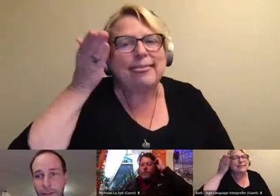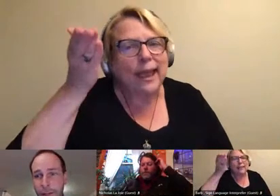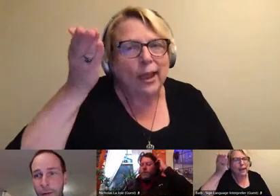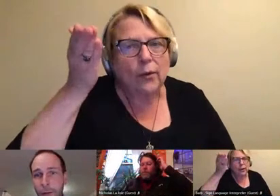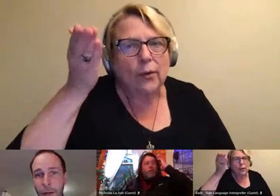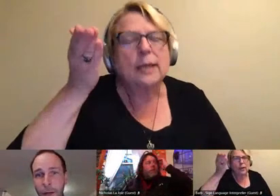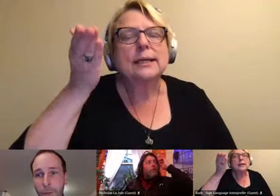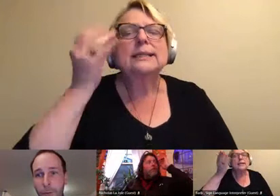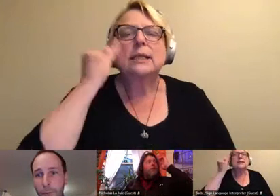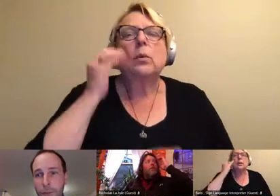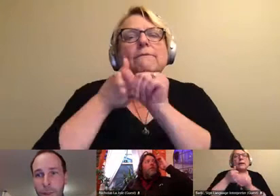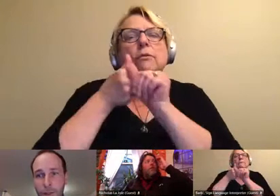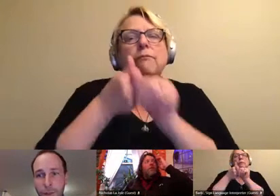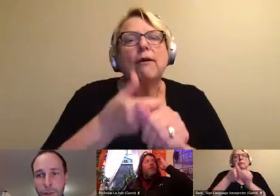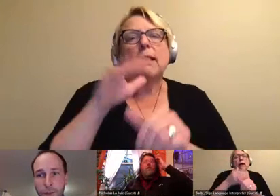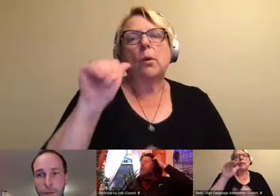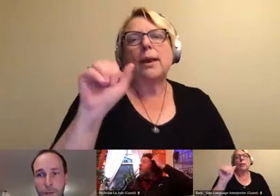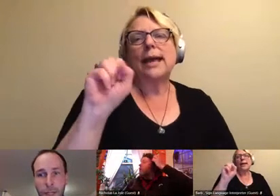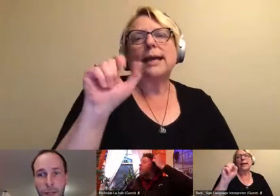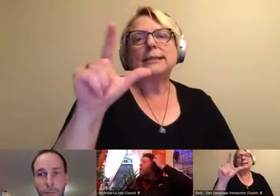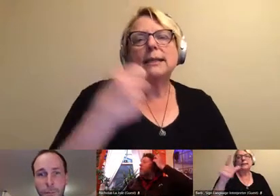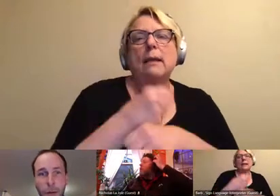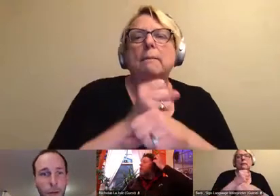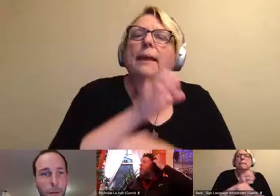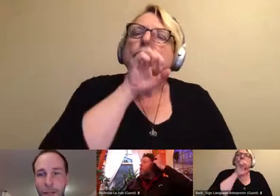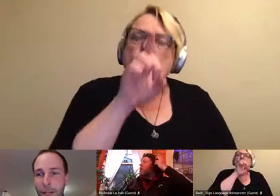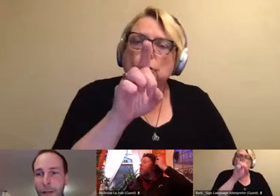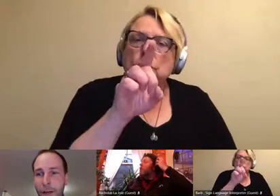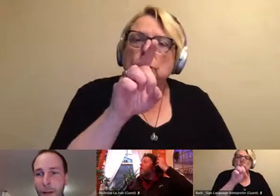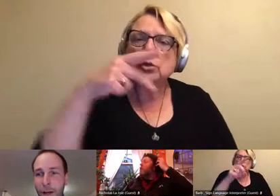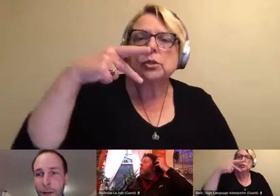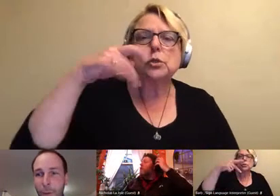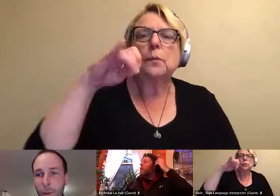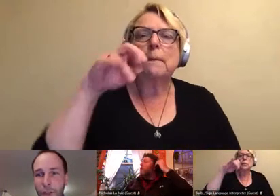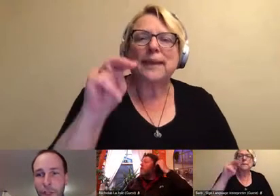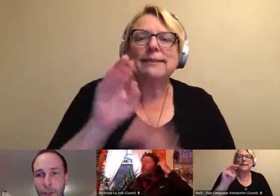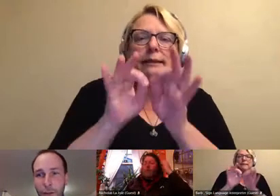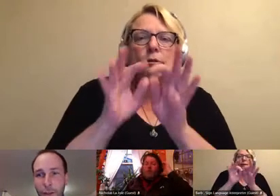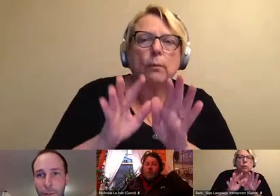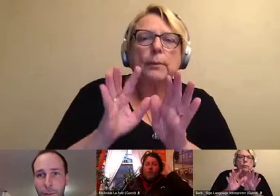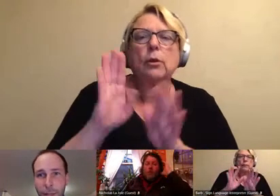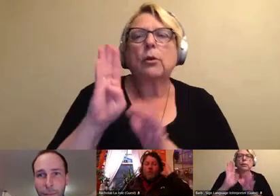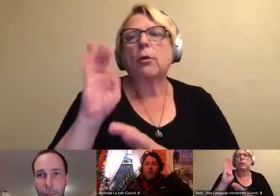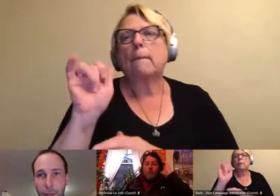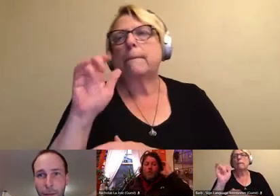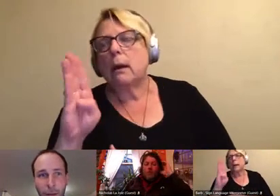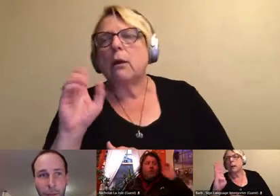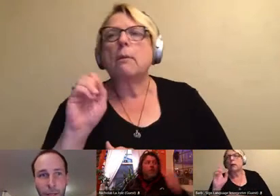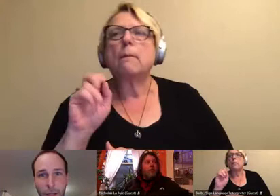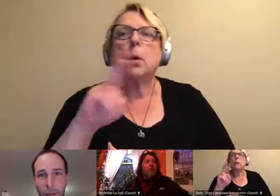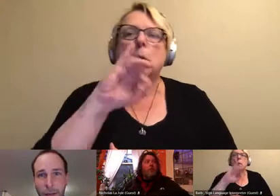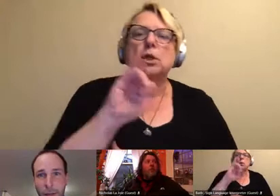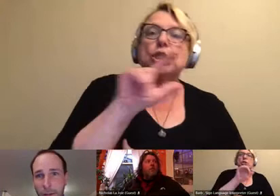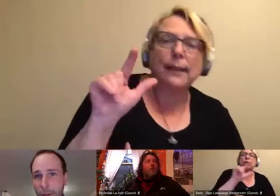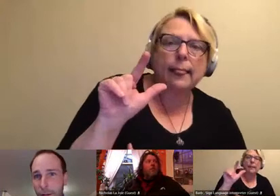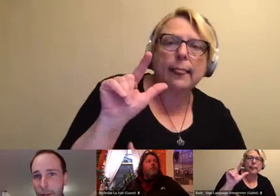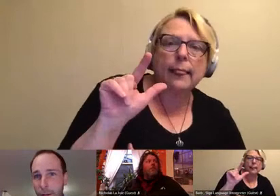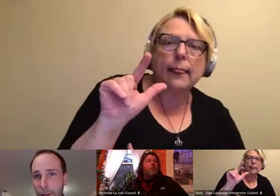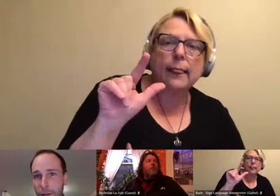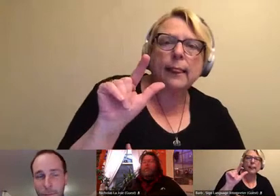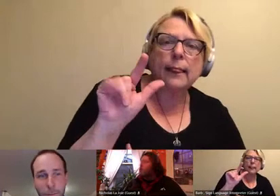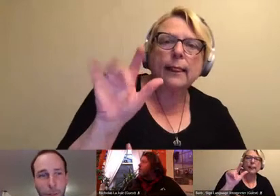along with ASL, please make sure to pin Barb or Jill, and you can find them by picking on